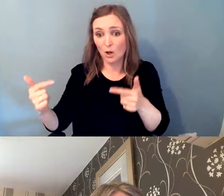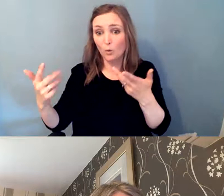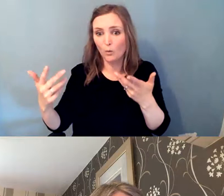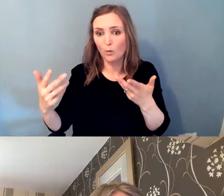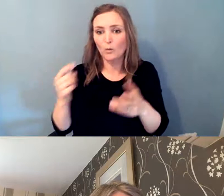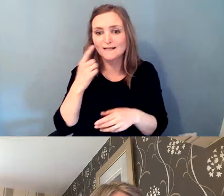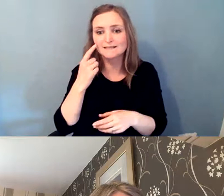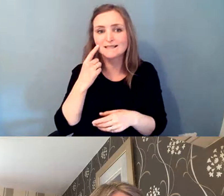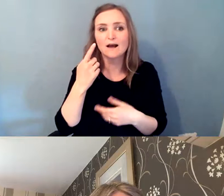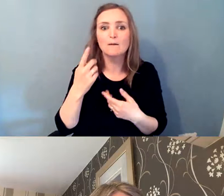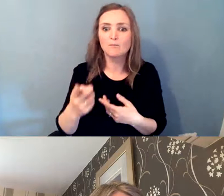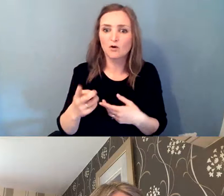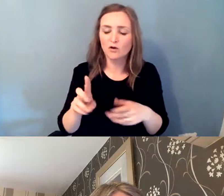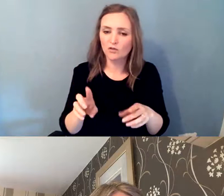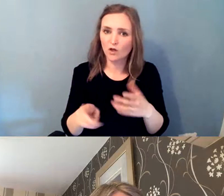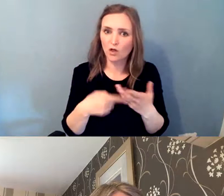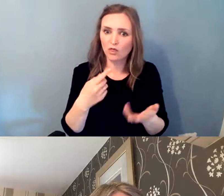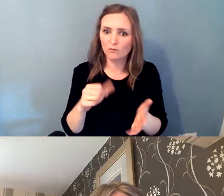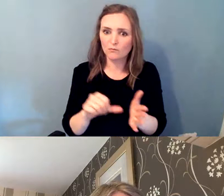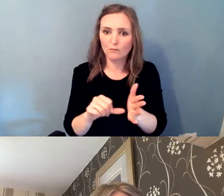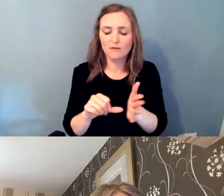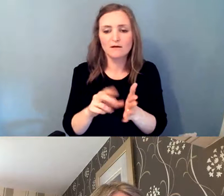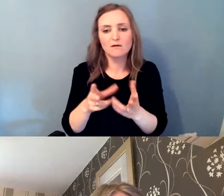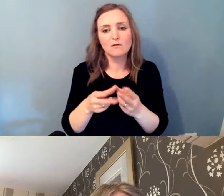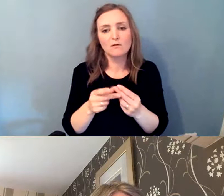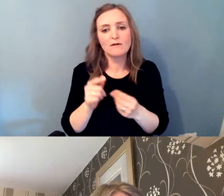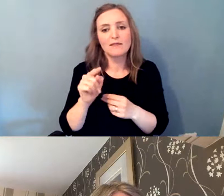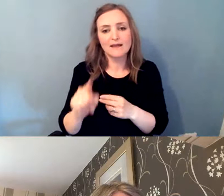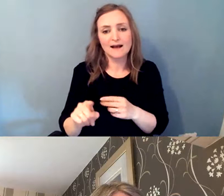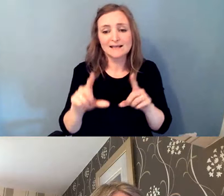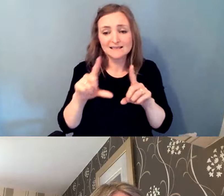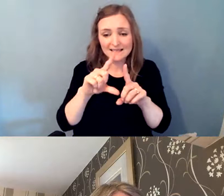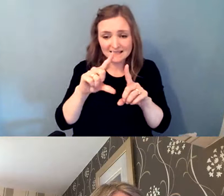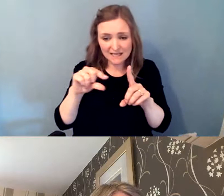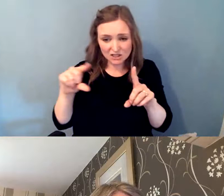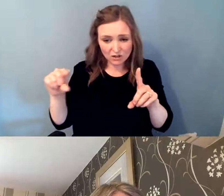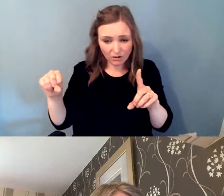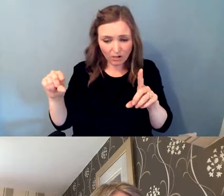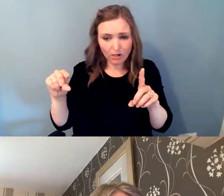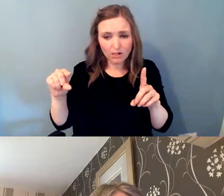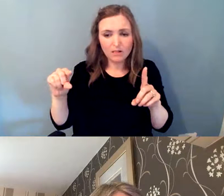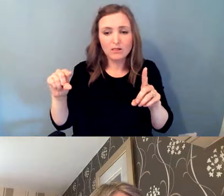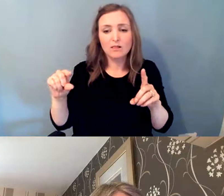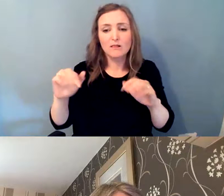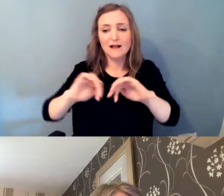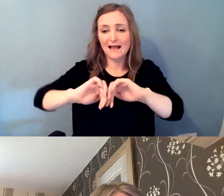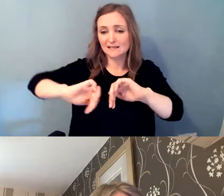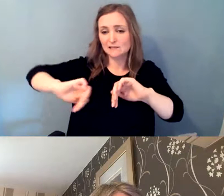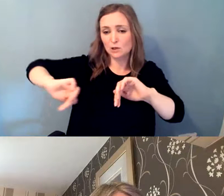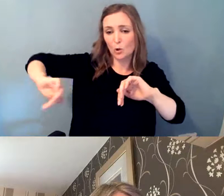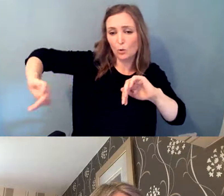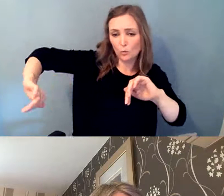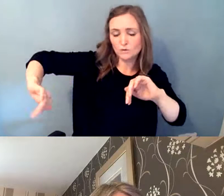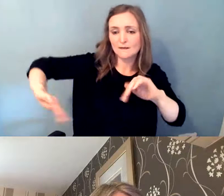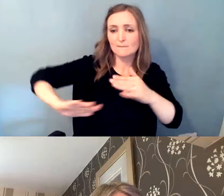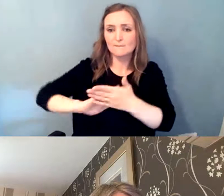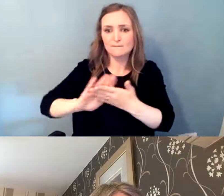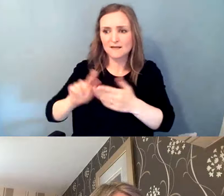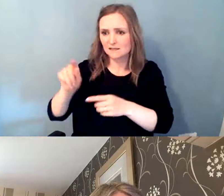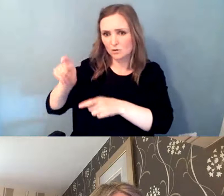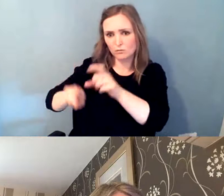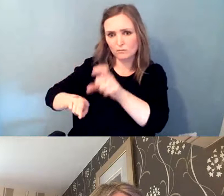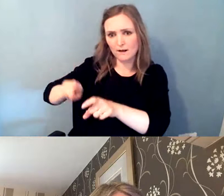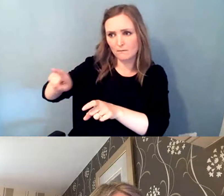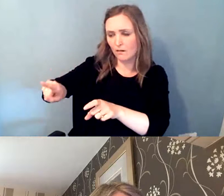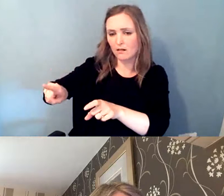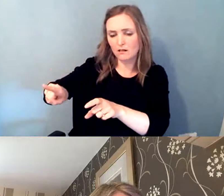the digital exclusion, and that is a specific workstream area that's been focused on. And we can pick up on some of the things that have